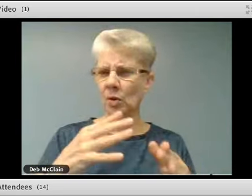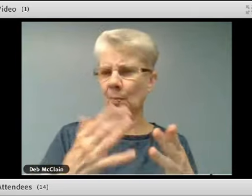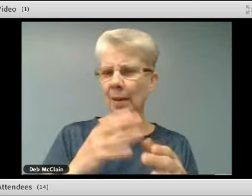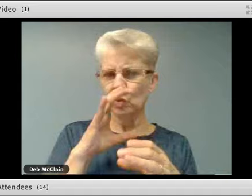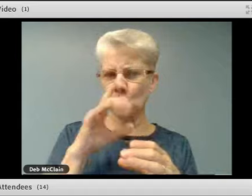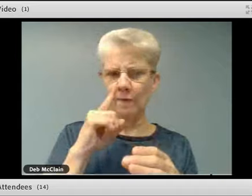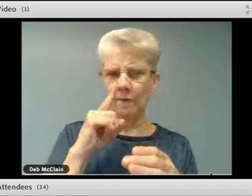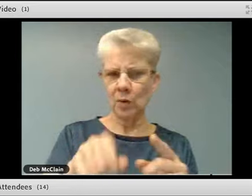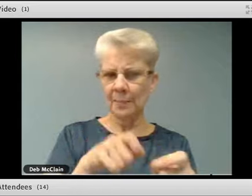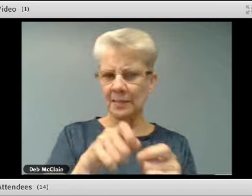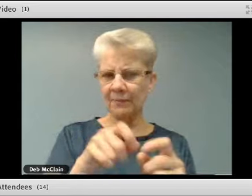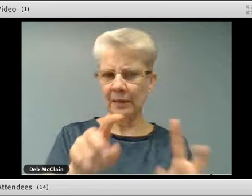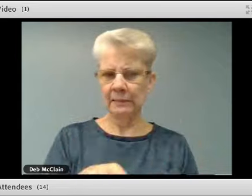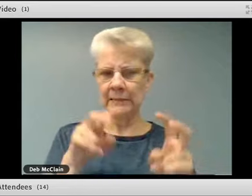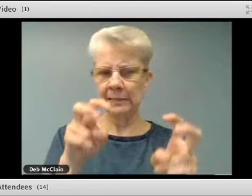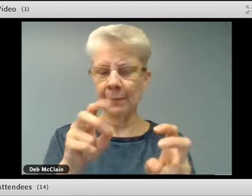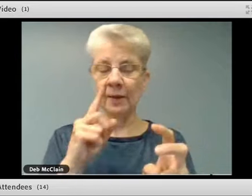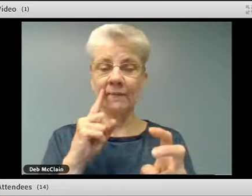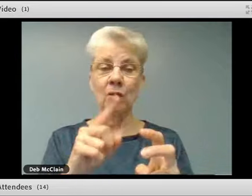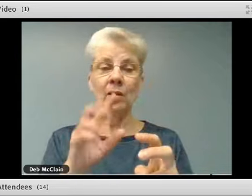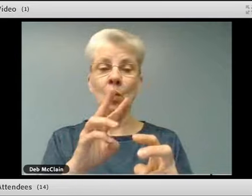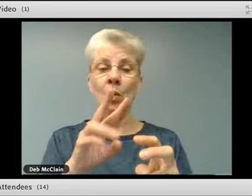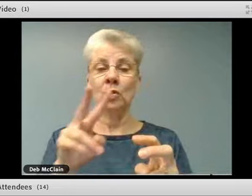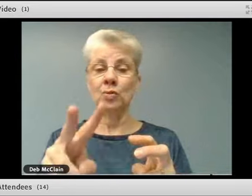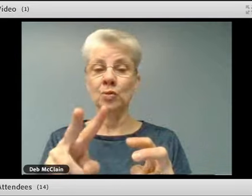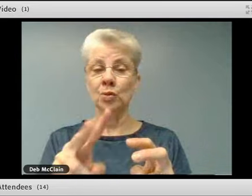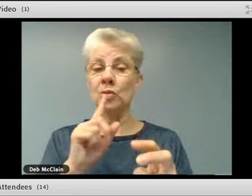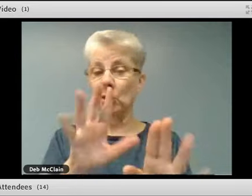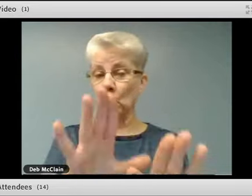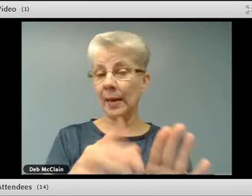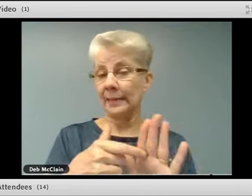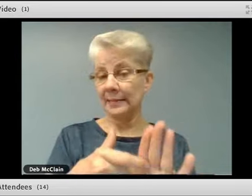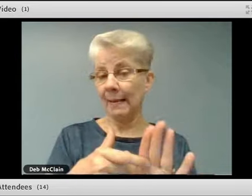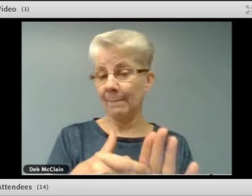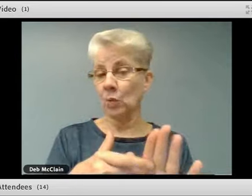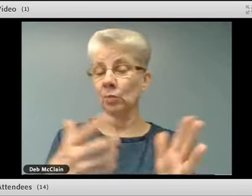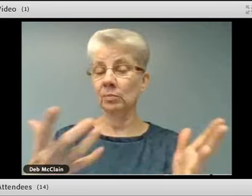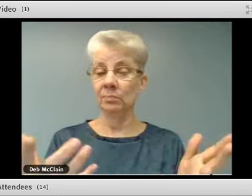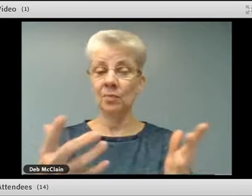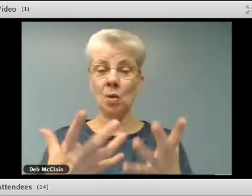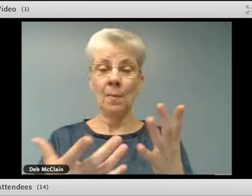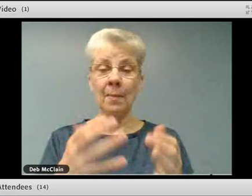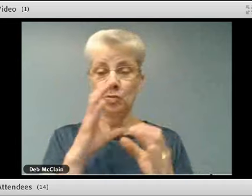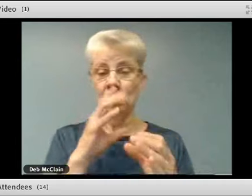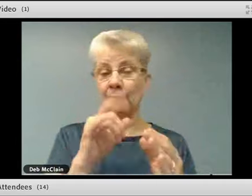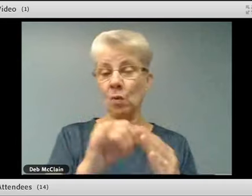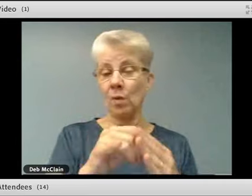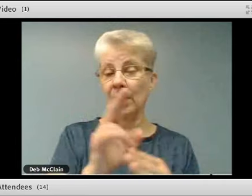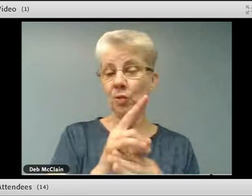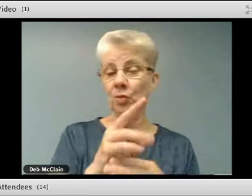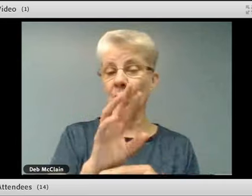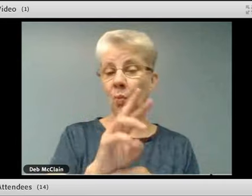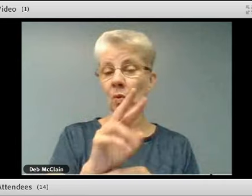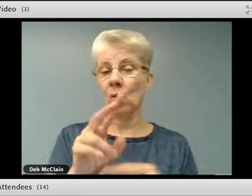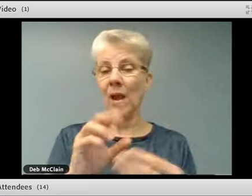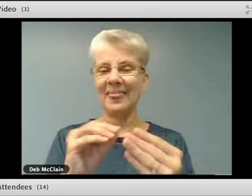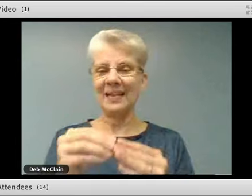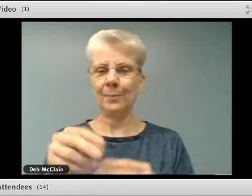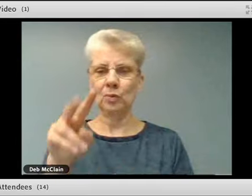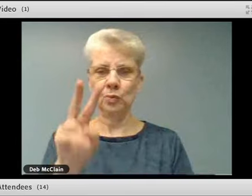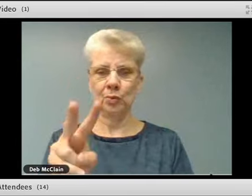specific topic. So like World War II is a really good example. You might search for it using World War and then the 2